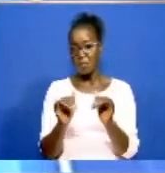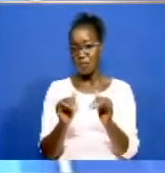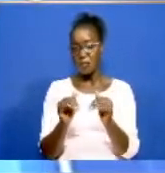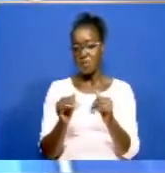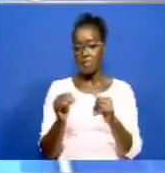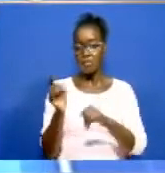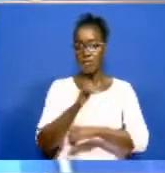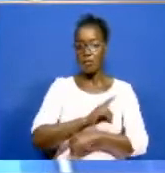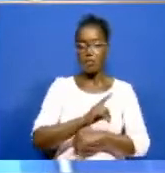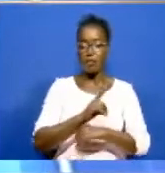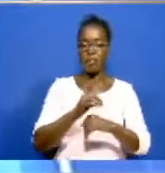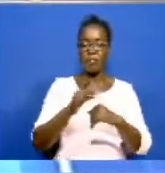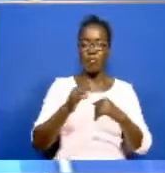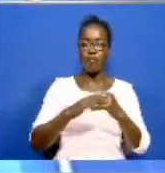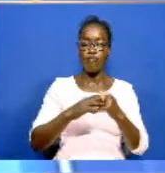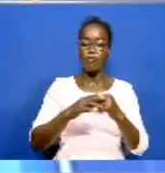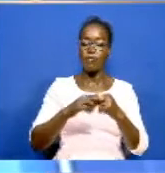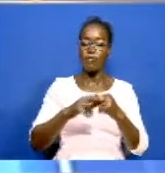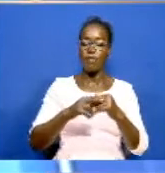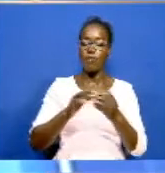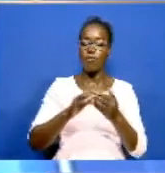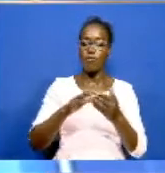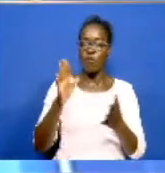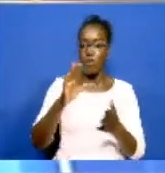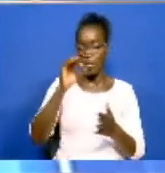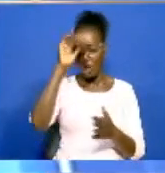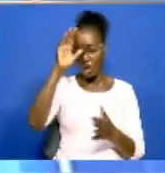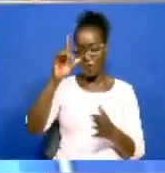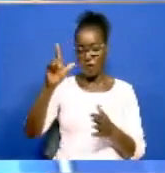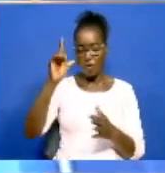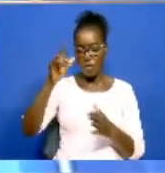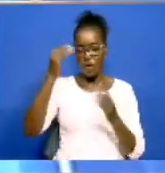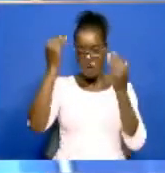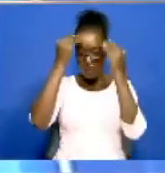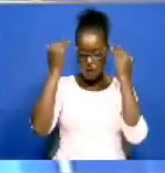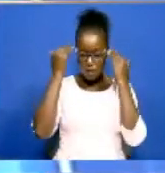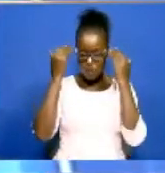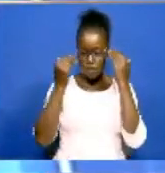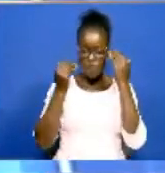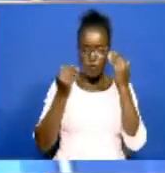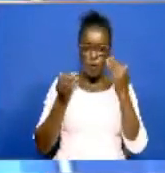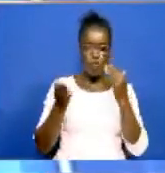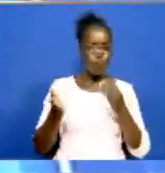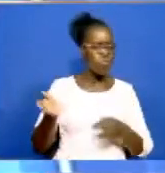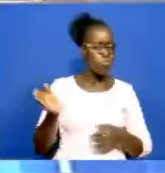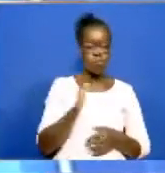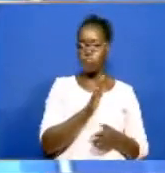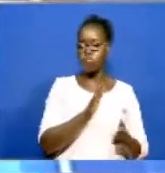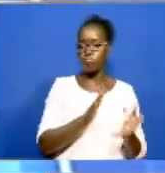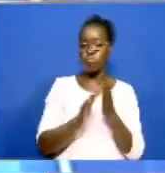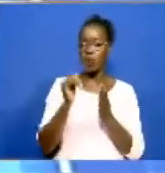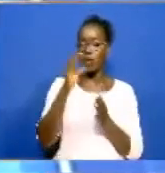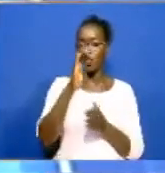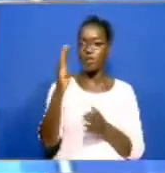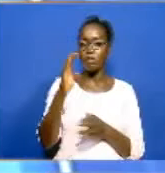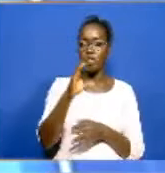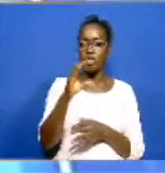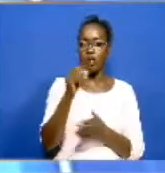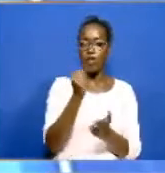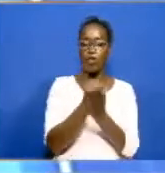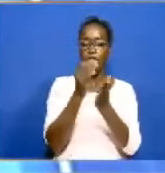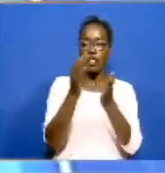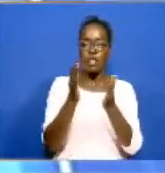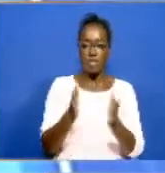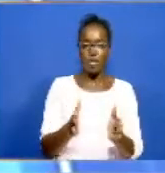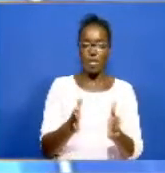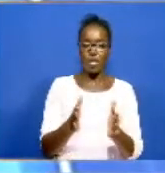more days. The former CS was arraigned before the Kiambu Law Courts for allegedly assaulting an independent Electoral and Boundaries Commission official at